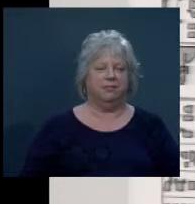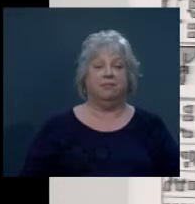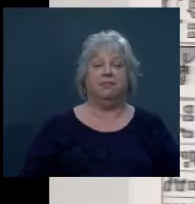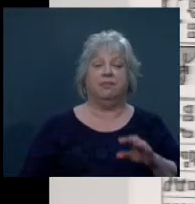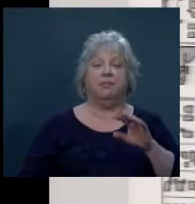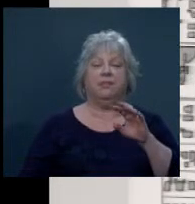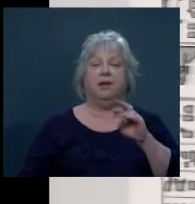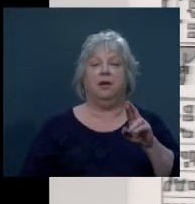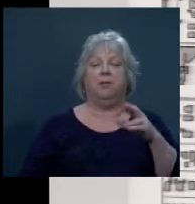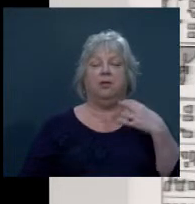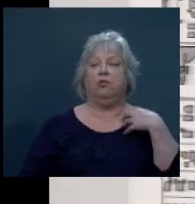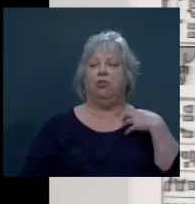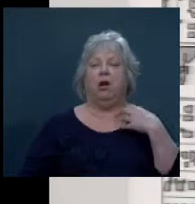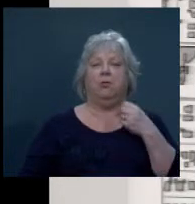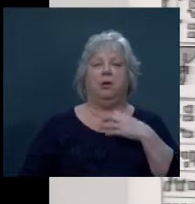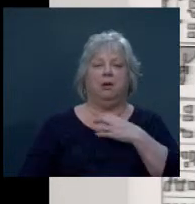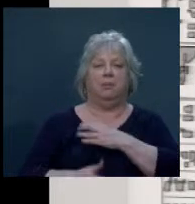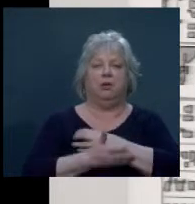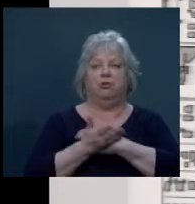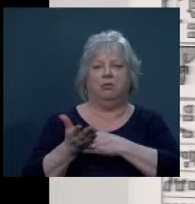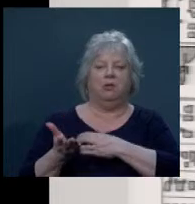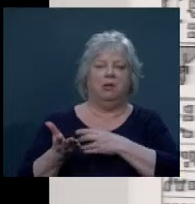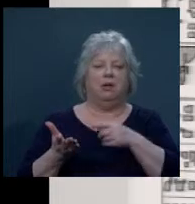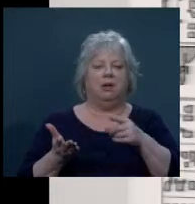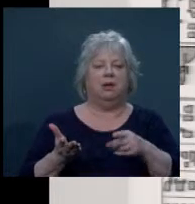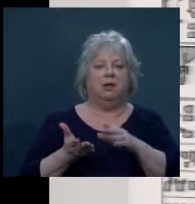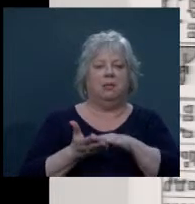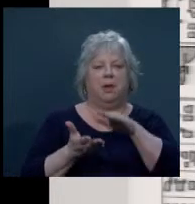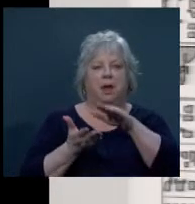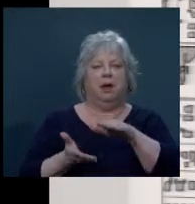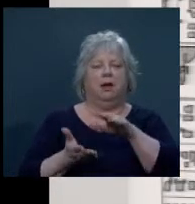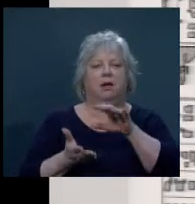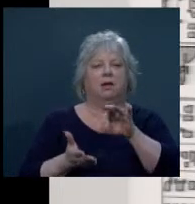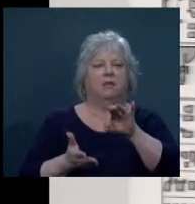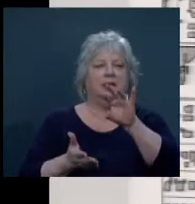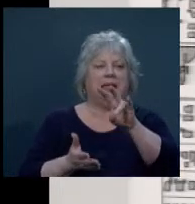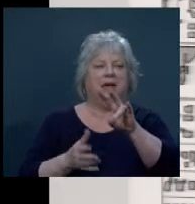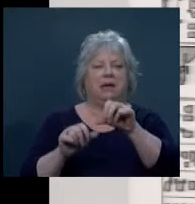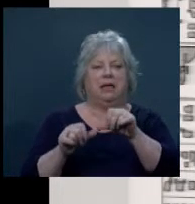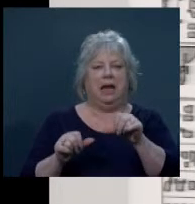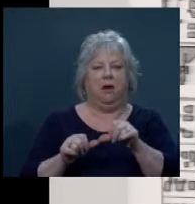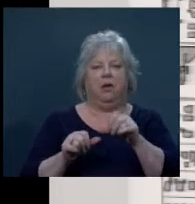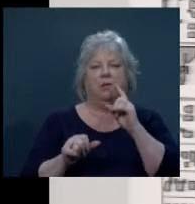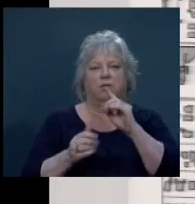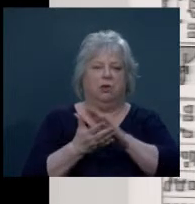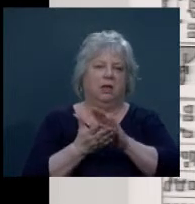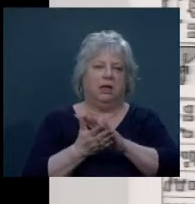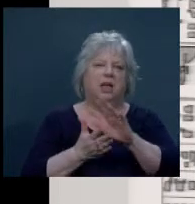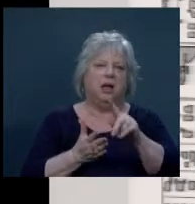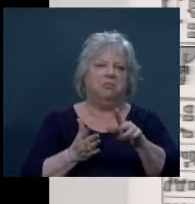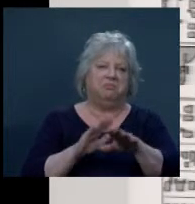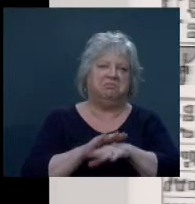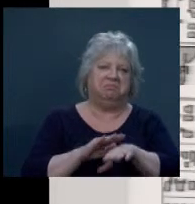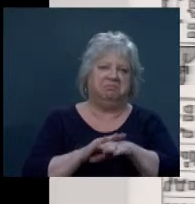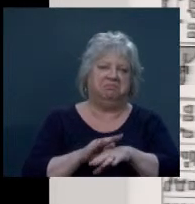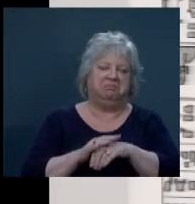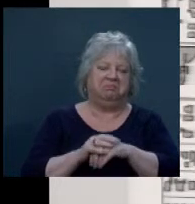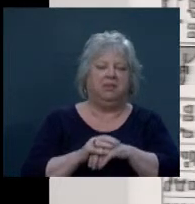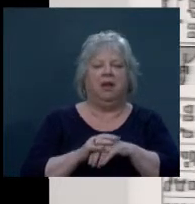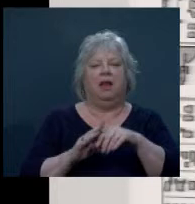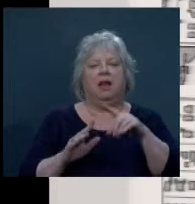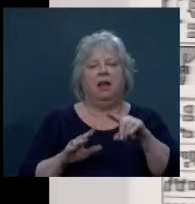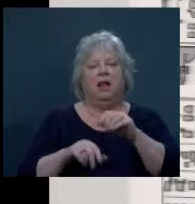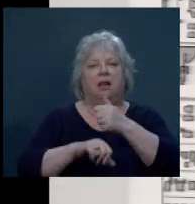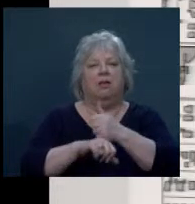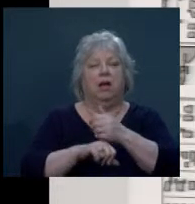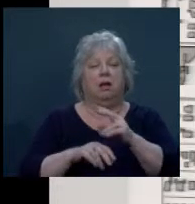Mr. Chairman and Commission, this is a package of 7 areas of cleanup, basically in the north